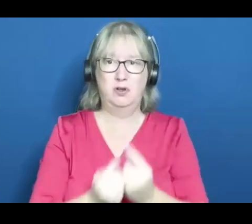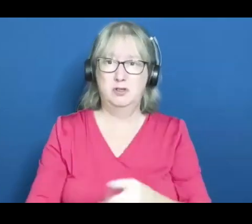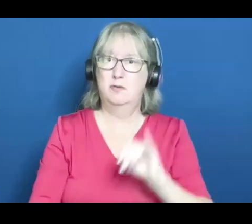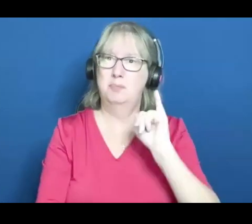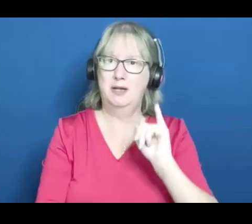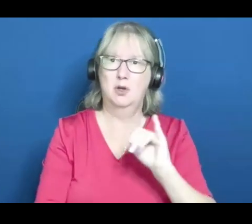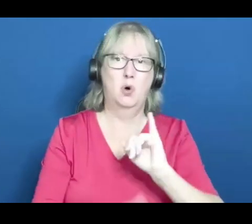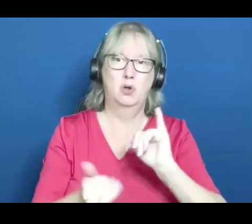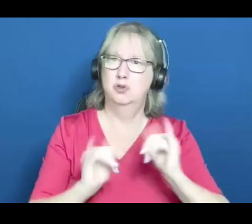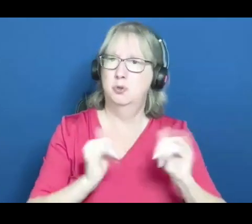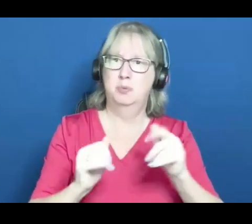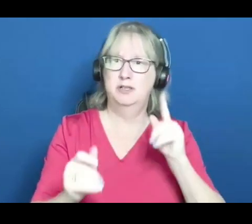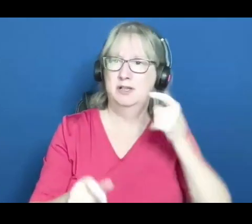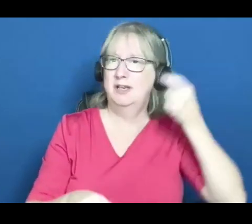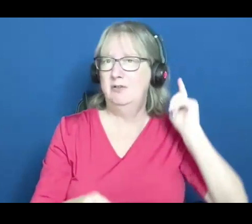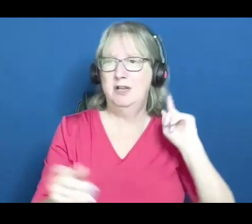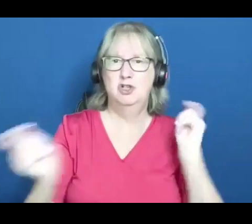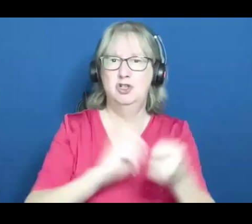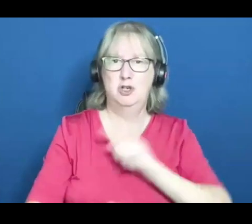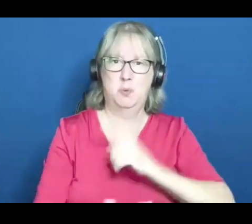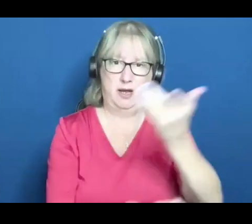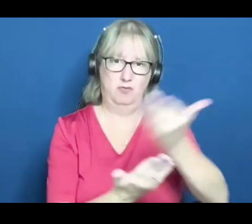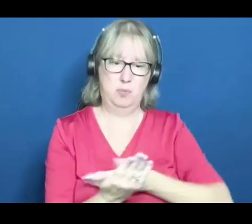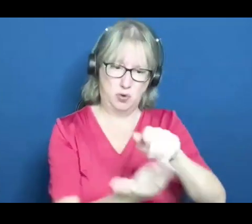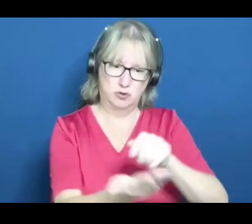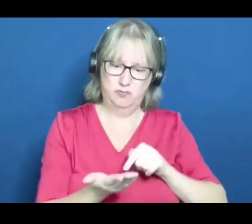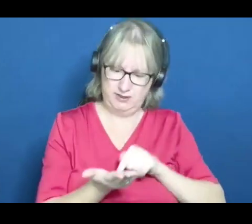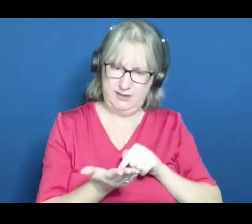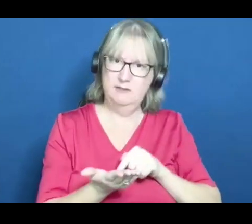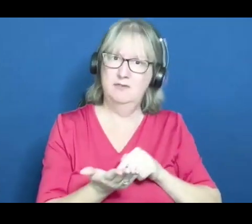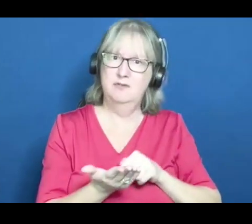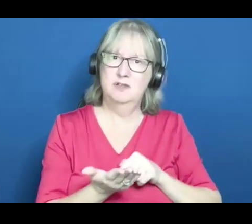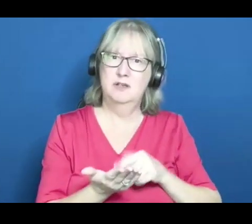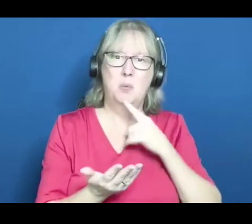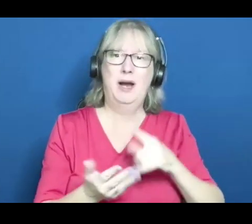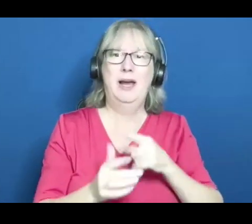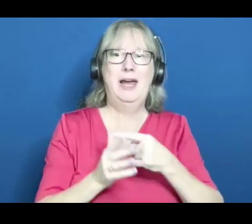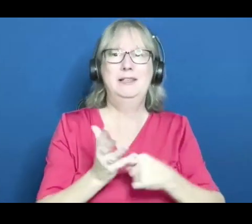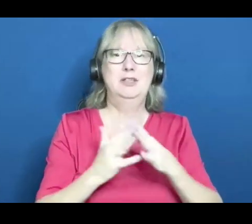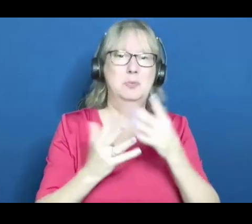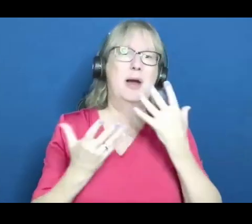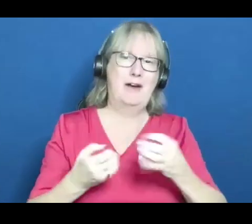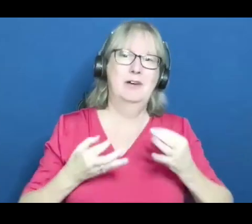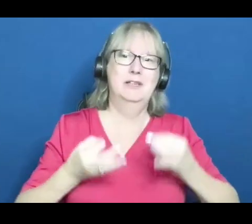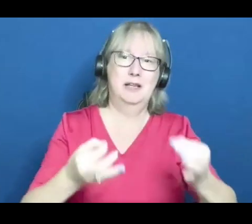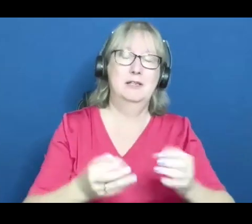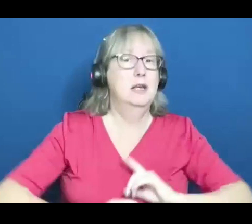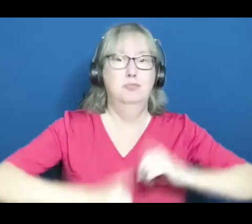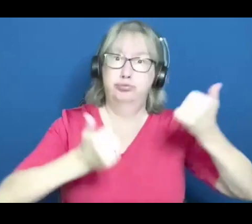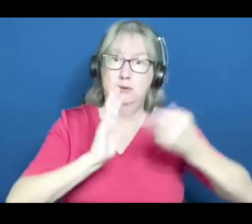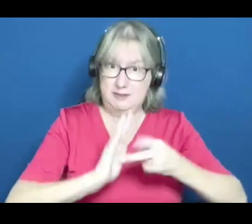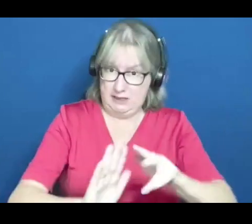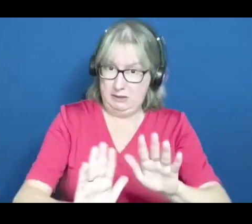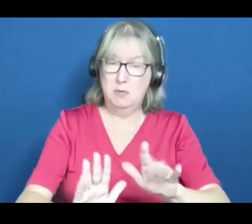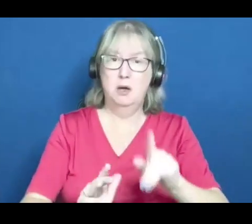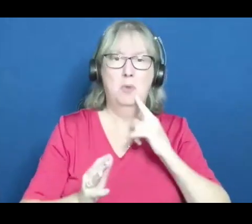changed their hearing aids by the time the report comes back, because there are some delays with access to work. Although it is a great scheme, but